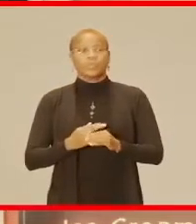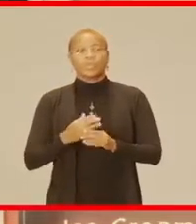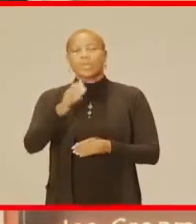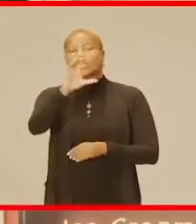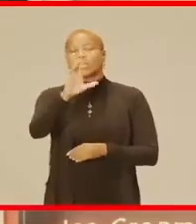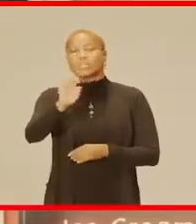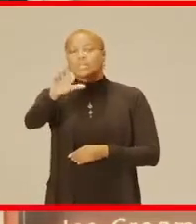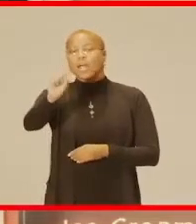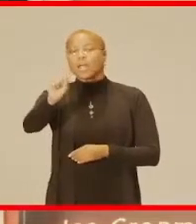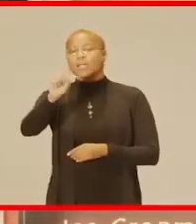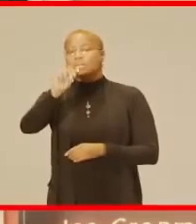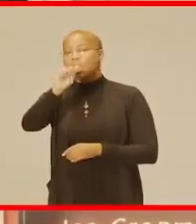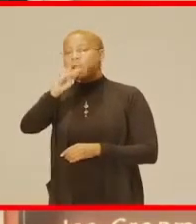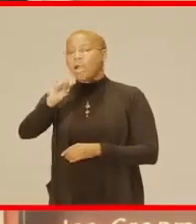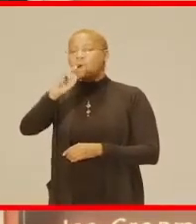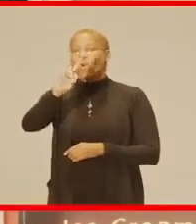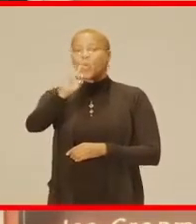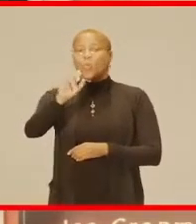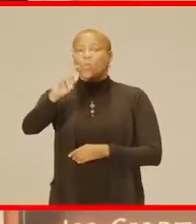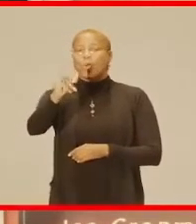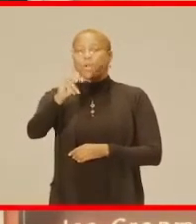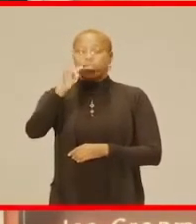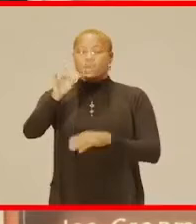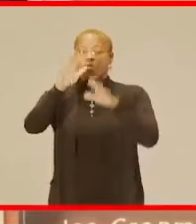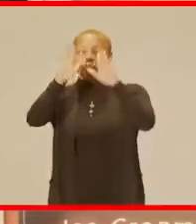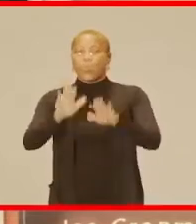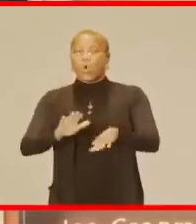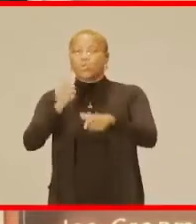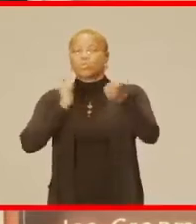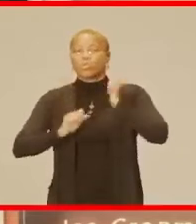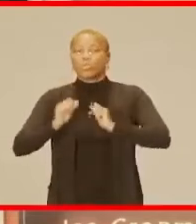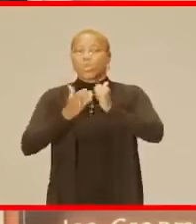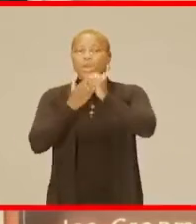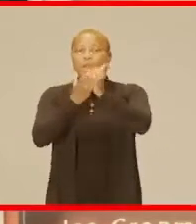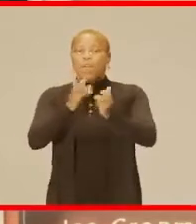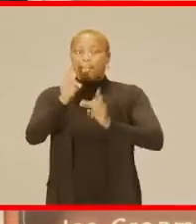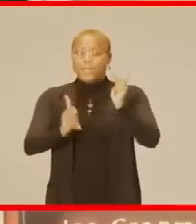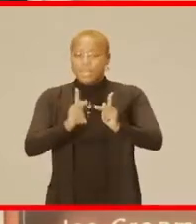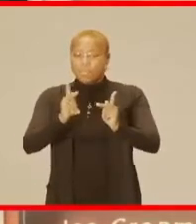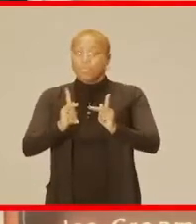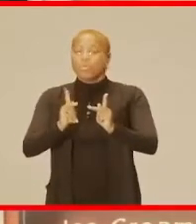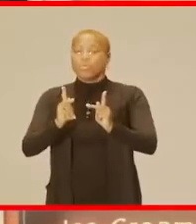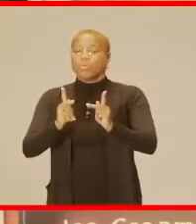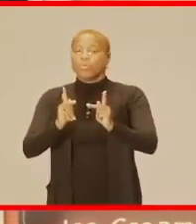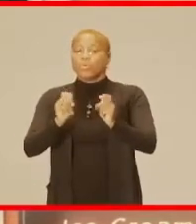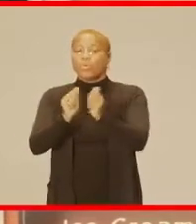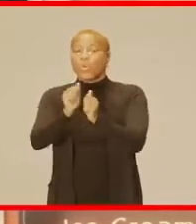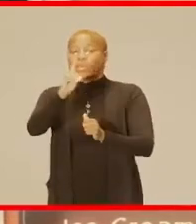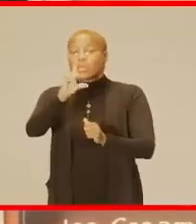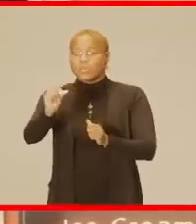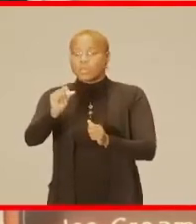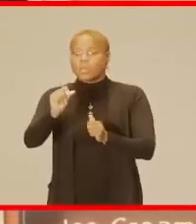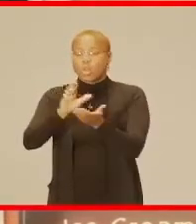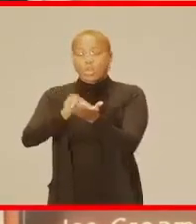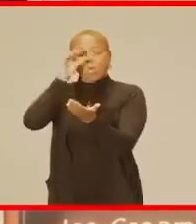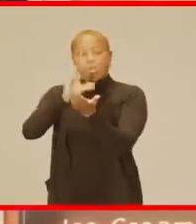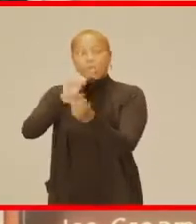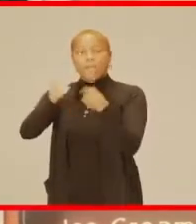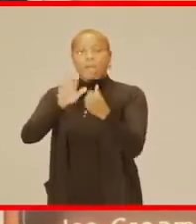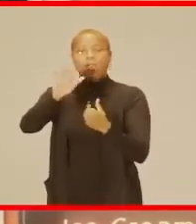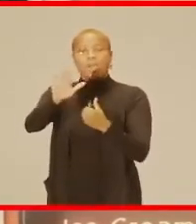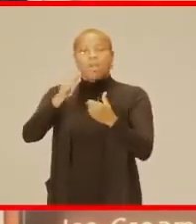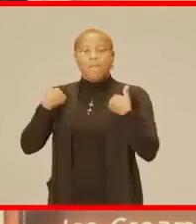Work is a great show to help people with disabilities learn more about their bodies and how they might be